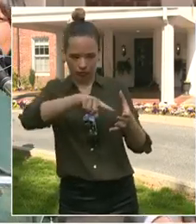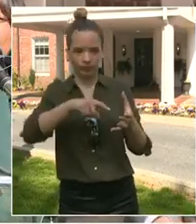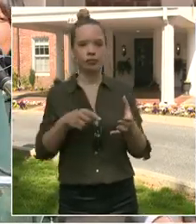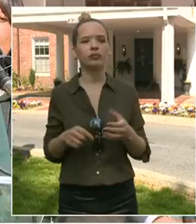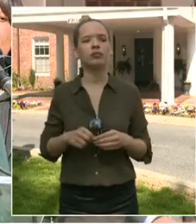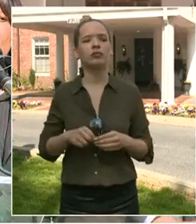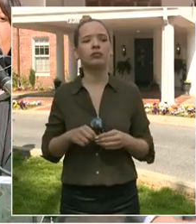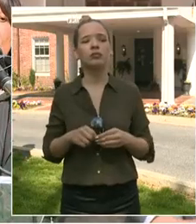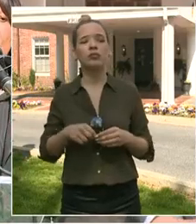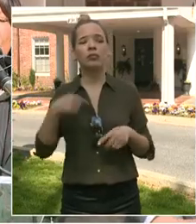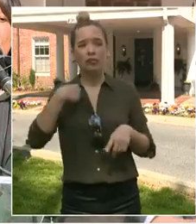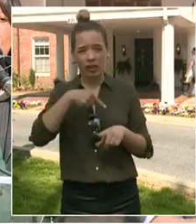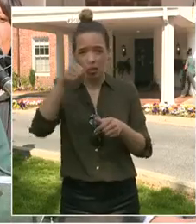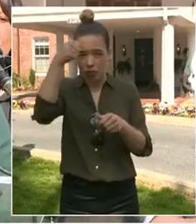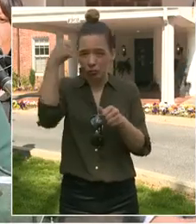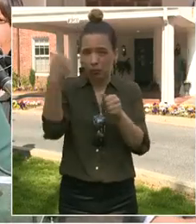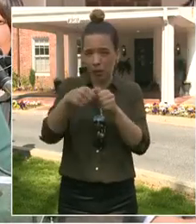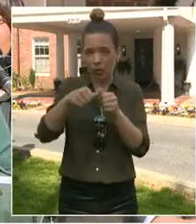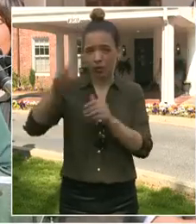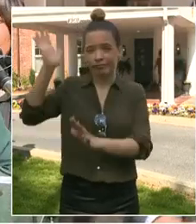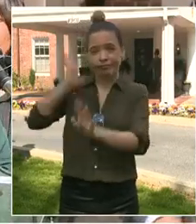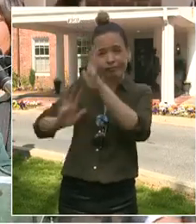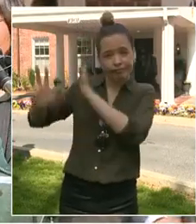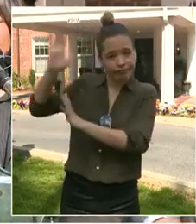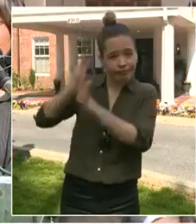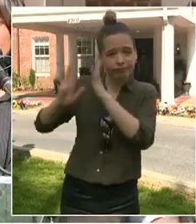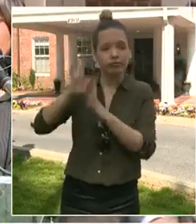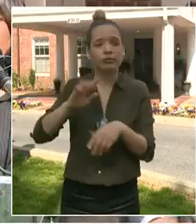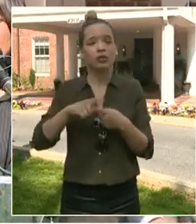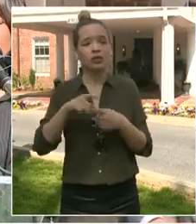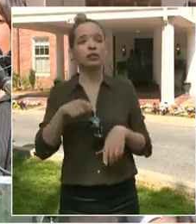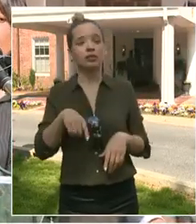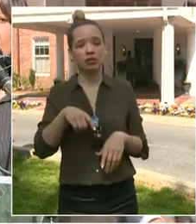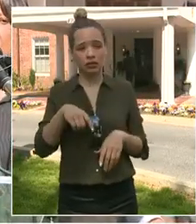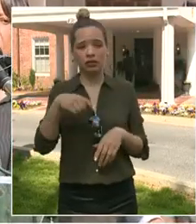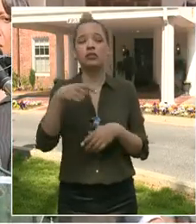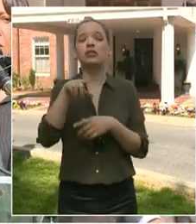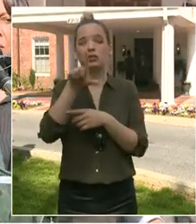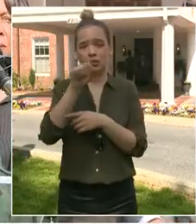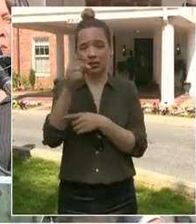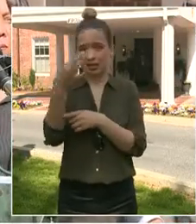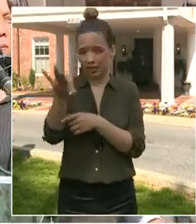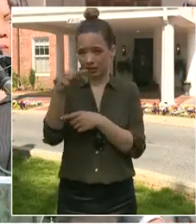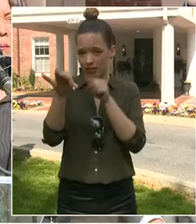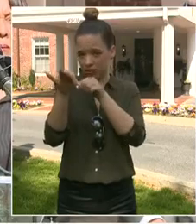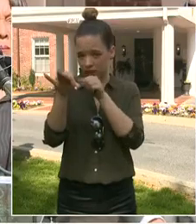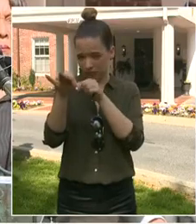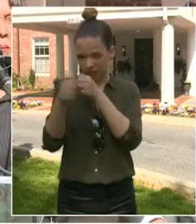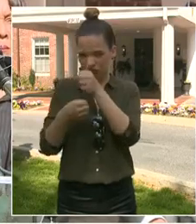remember back in 2019, I organized a commission of